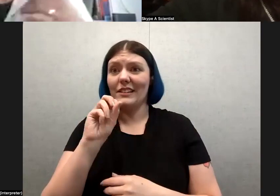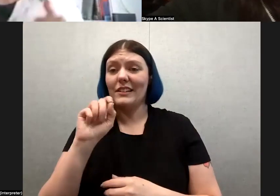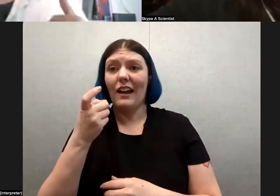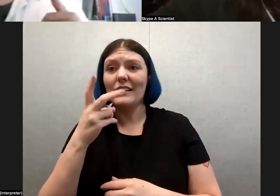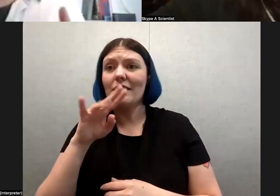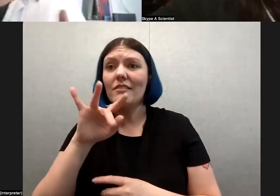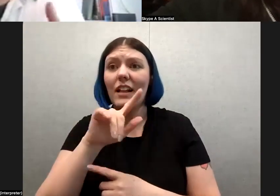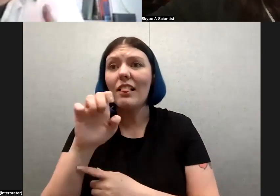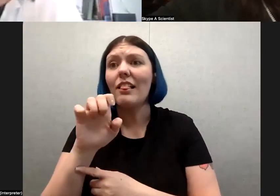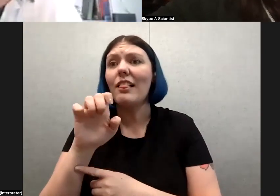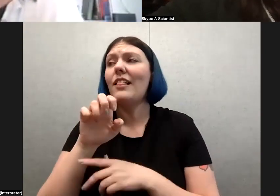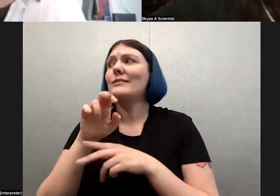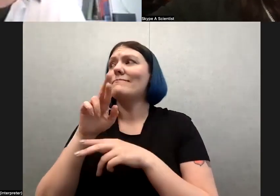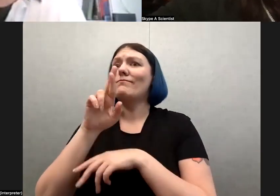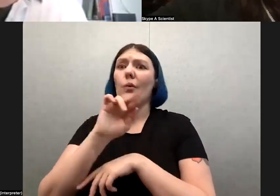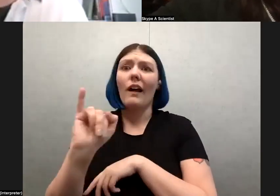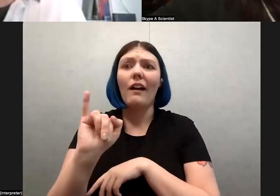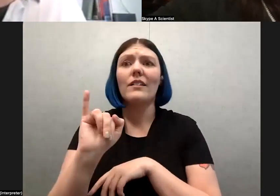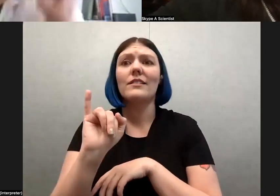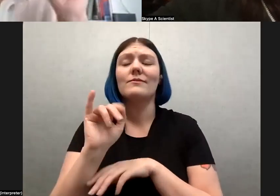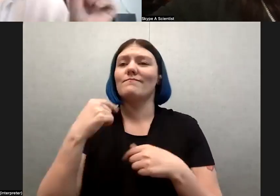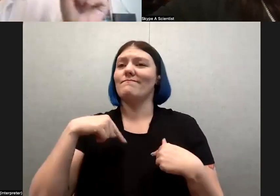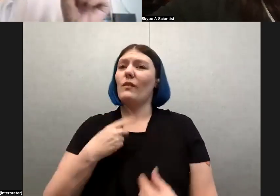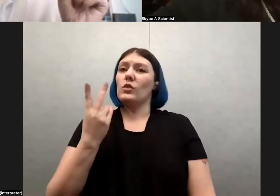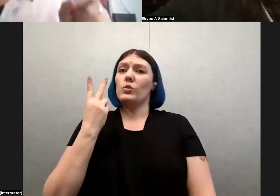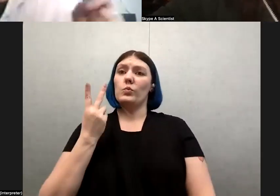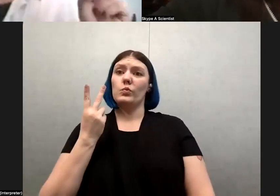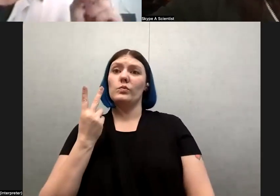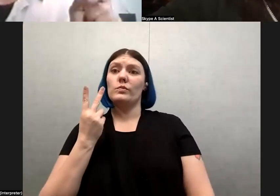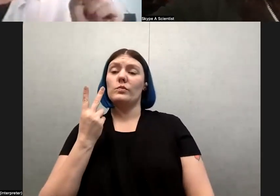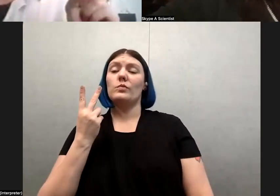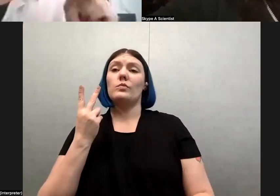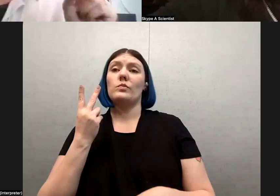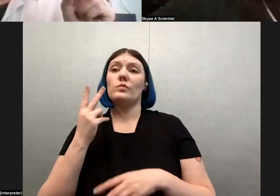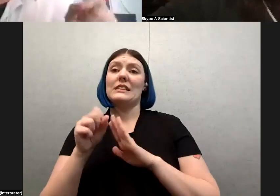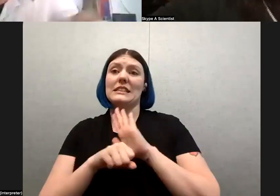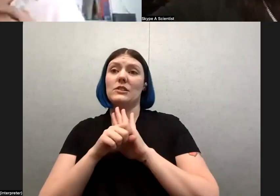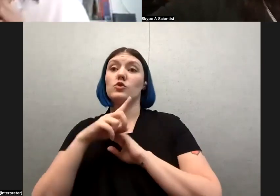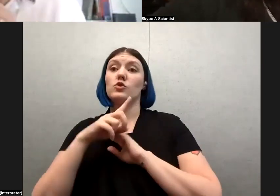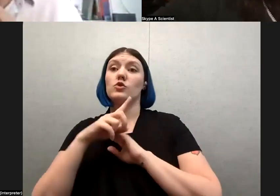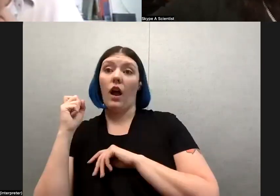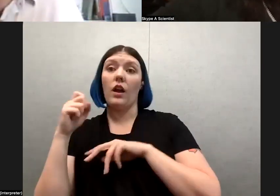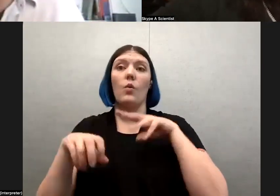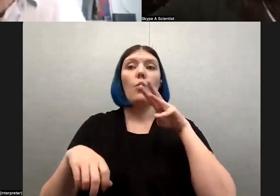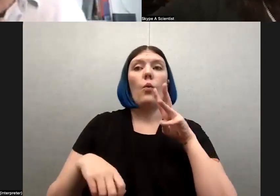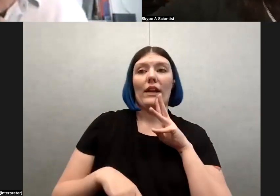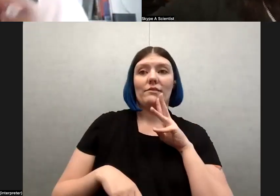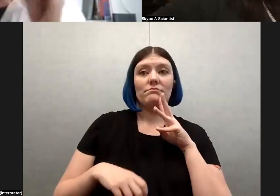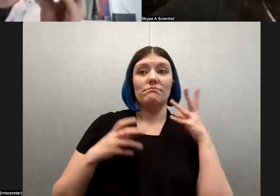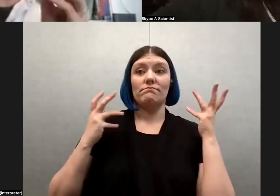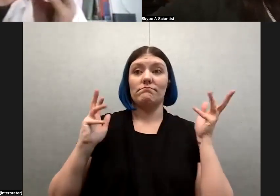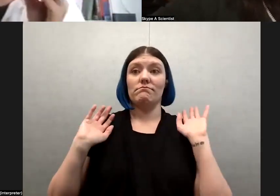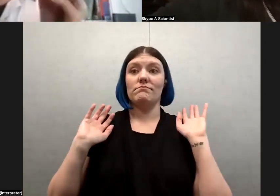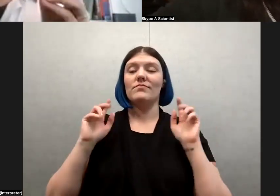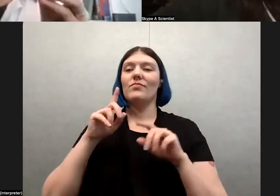that folks in Rhode Island have winter. We really just have two seasons. We have a dry season and we have a wet season. So the wet season